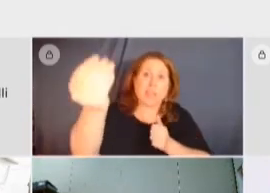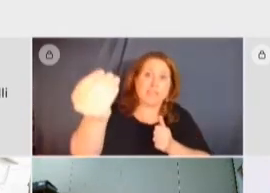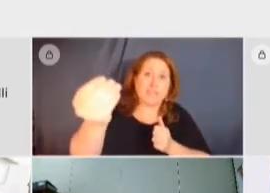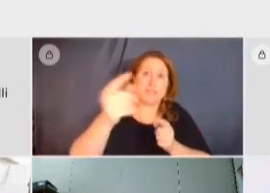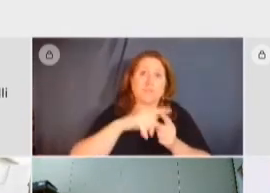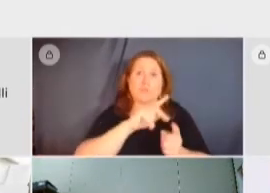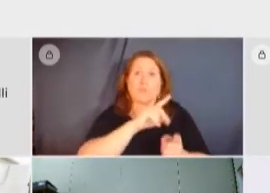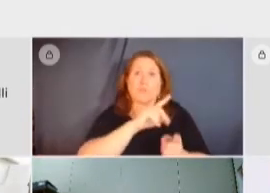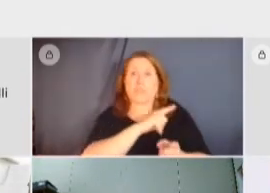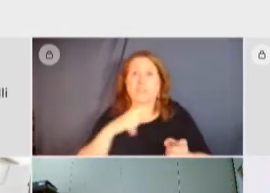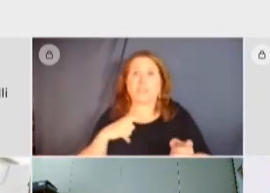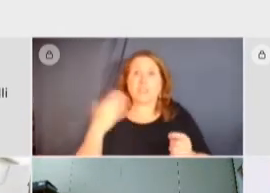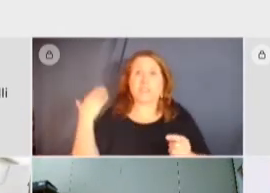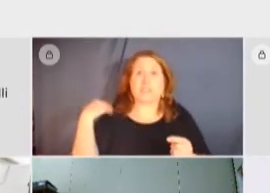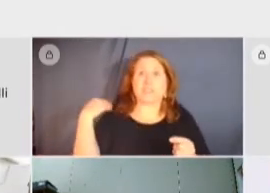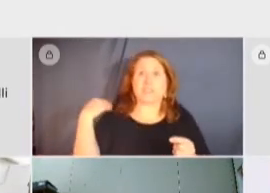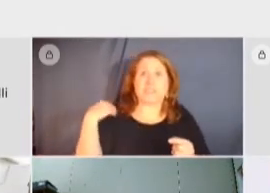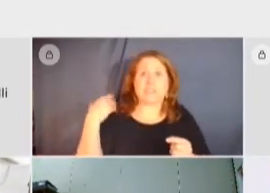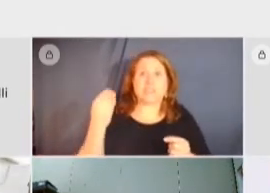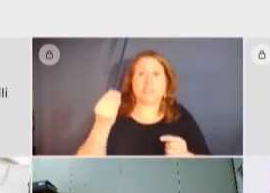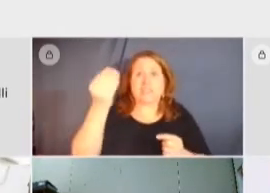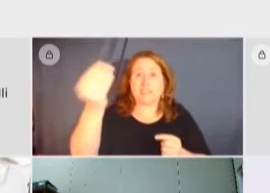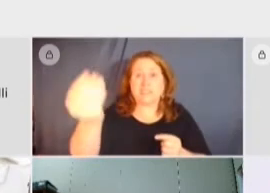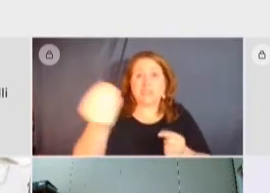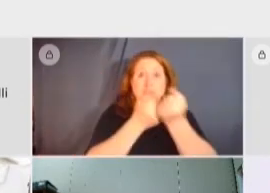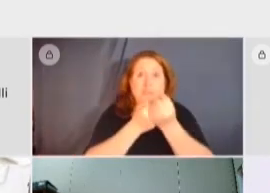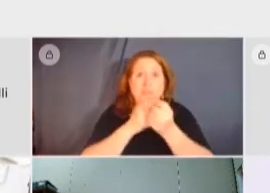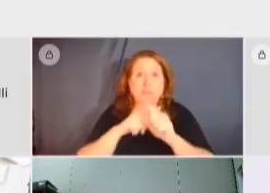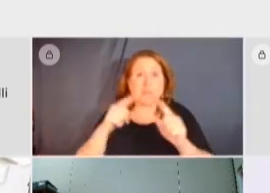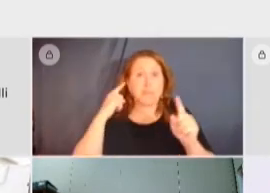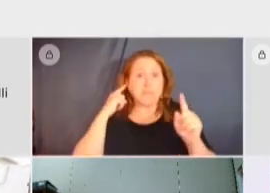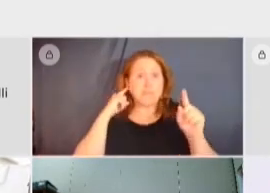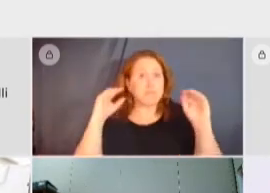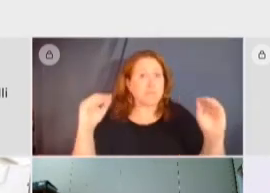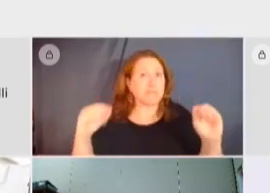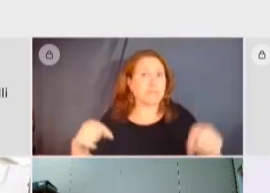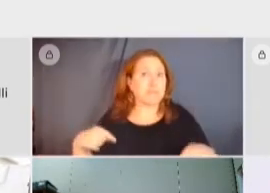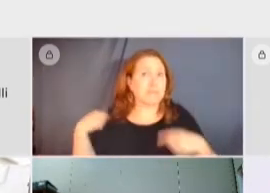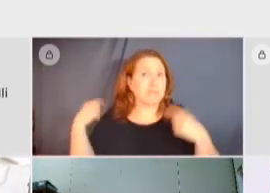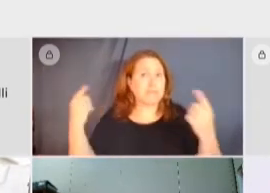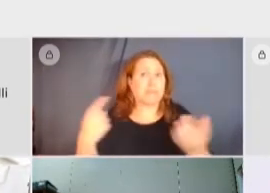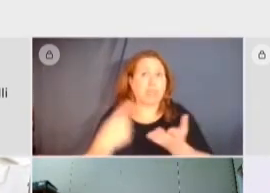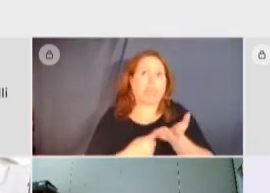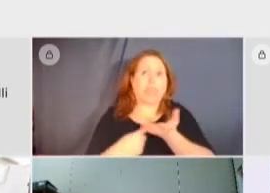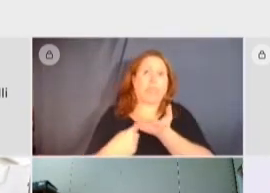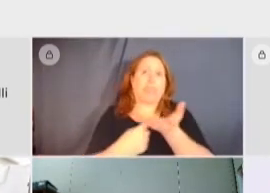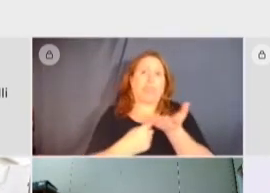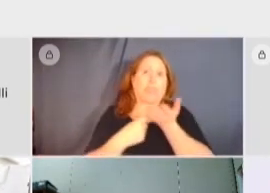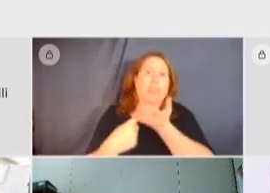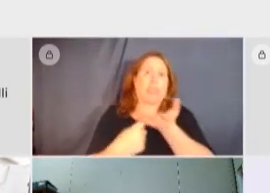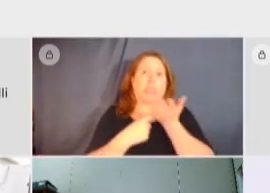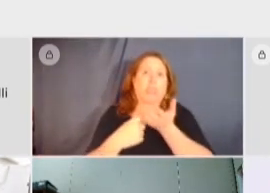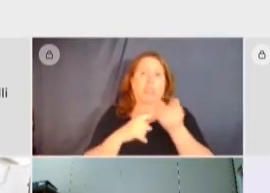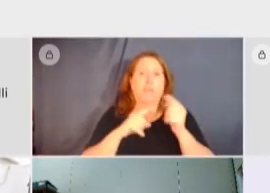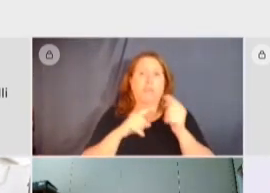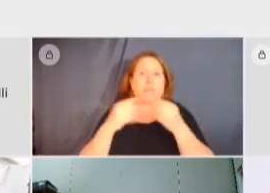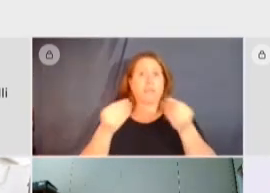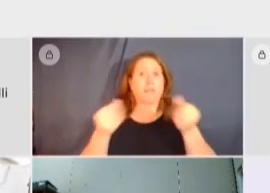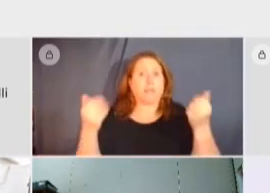year, and I understand that there are discussions underway between the Senate and the